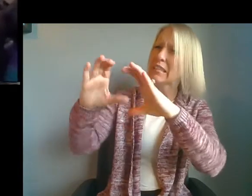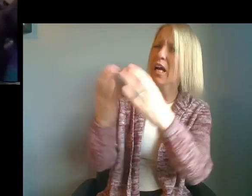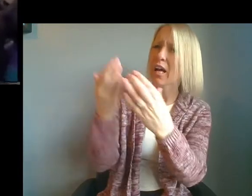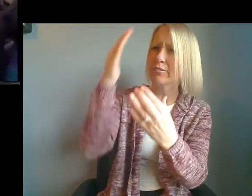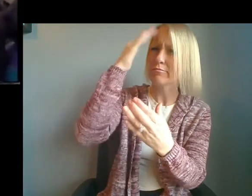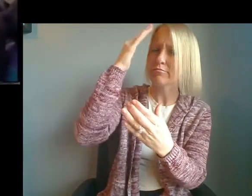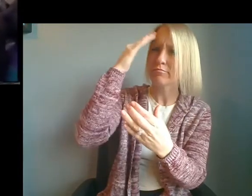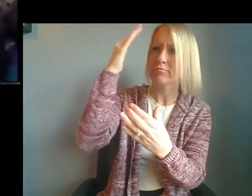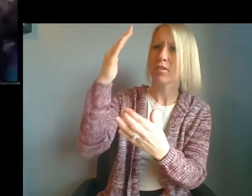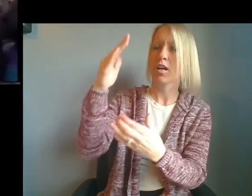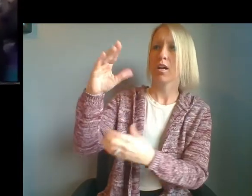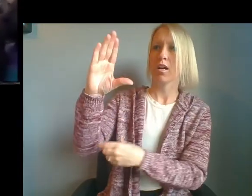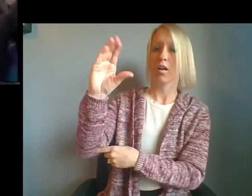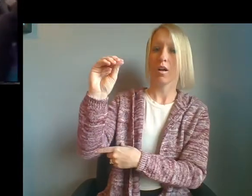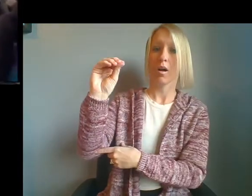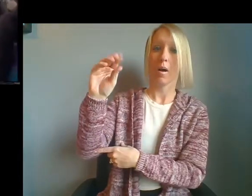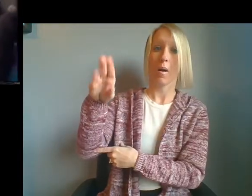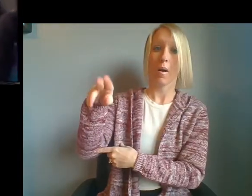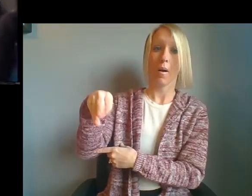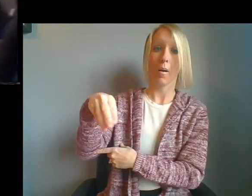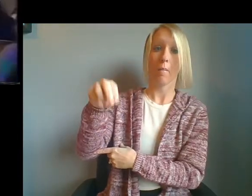Are you listening?